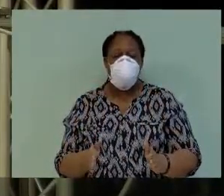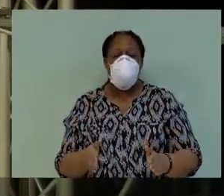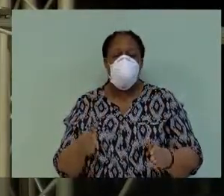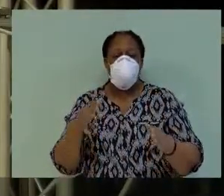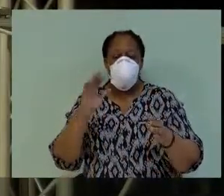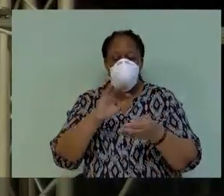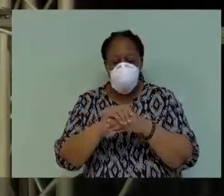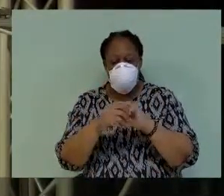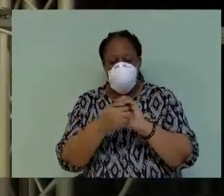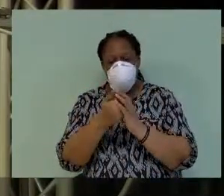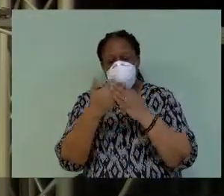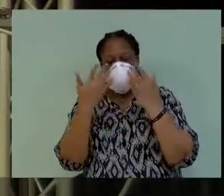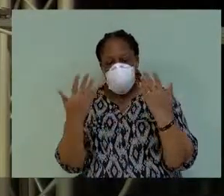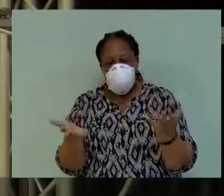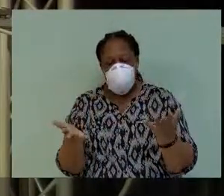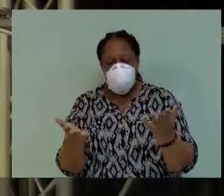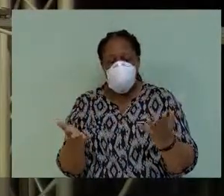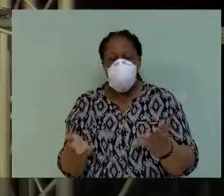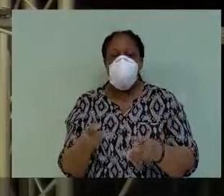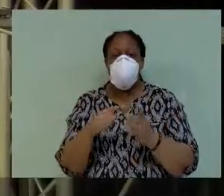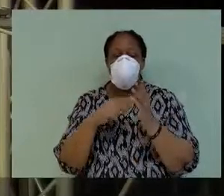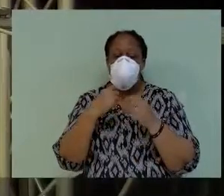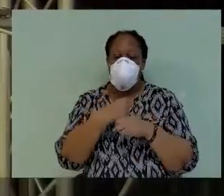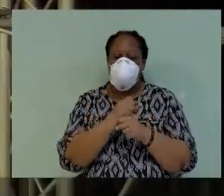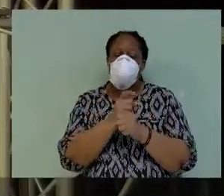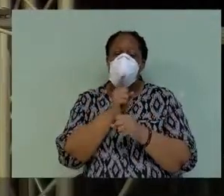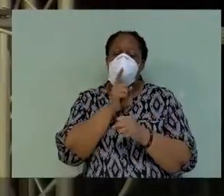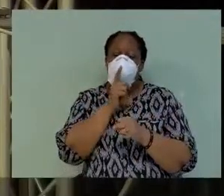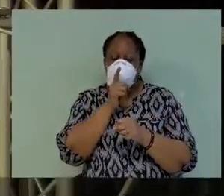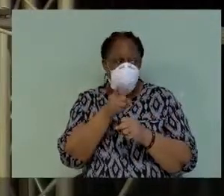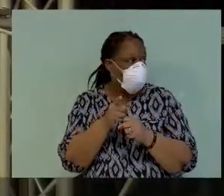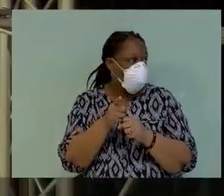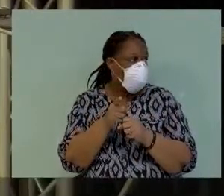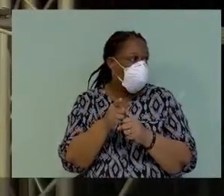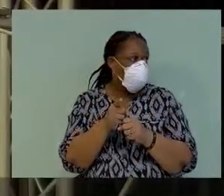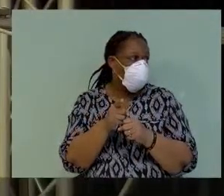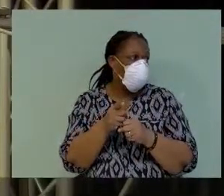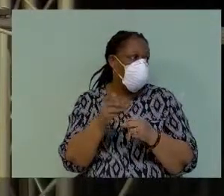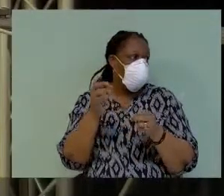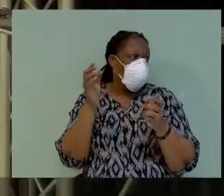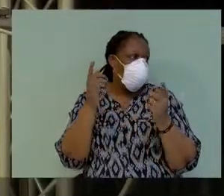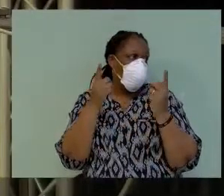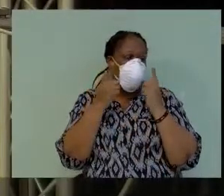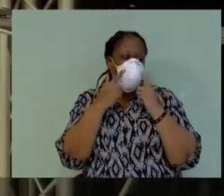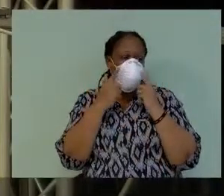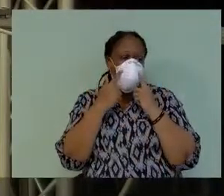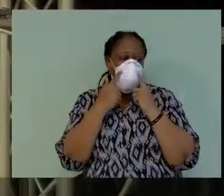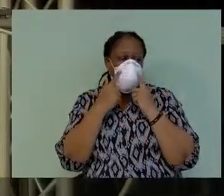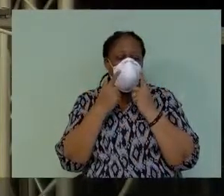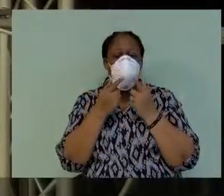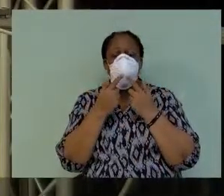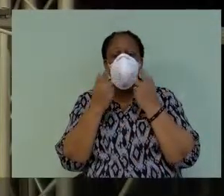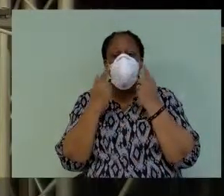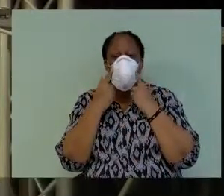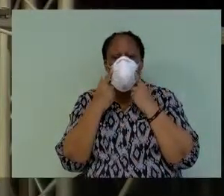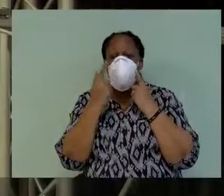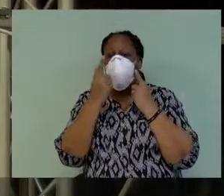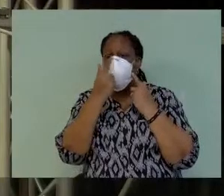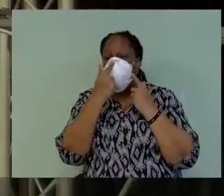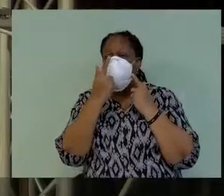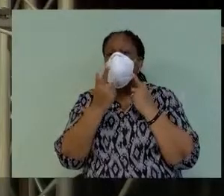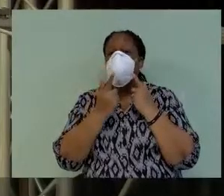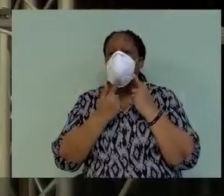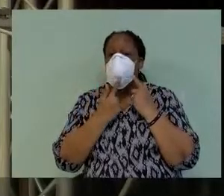passengers wear their masks to cover their nose and mouth. I would